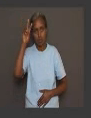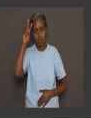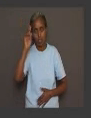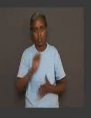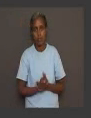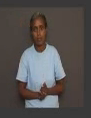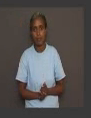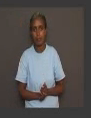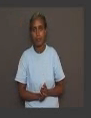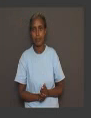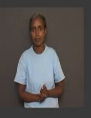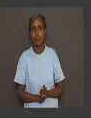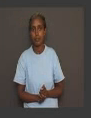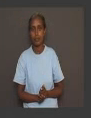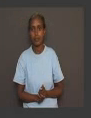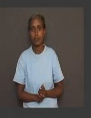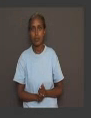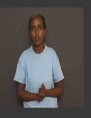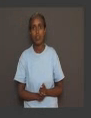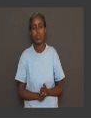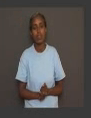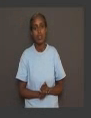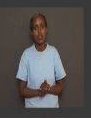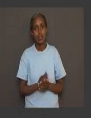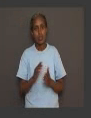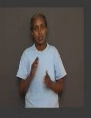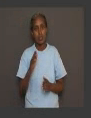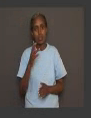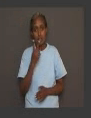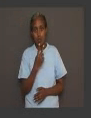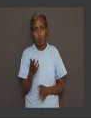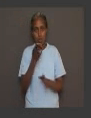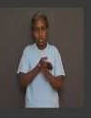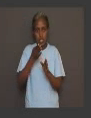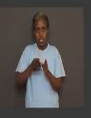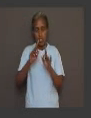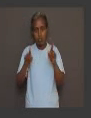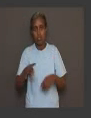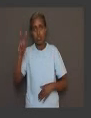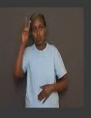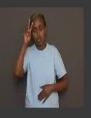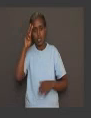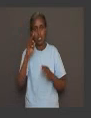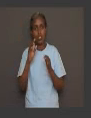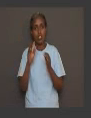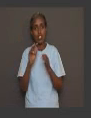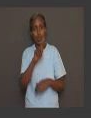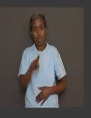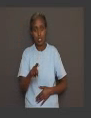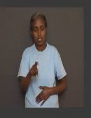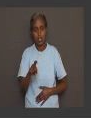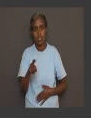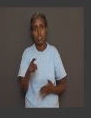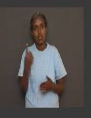squared. By squaring both sides of this equation, we get